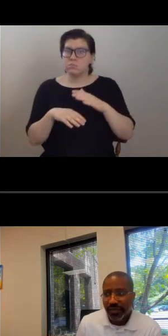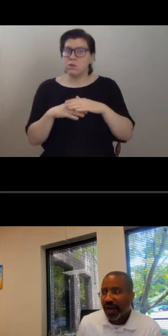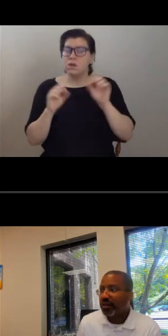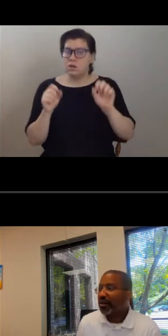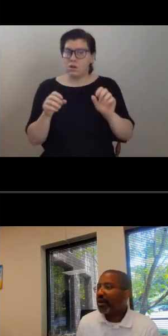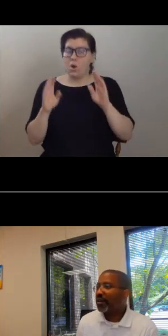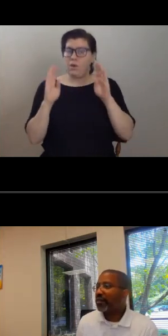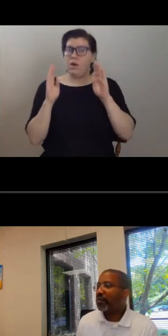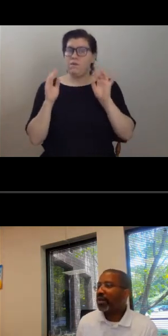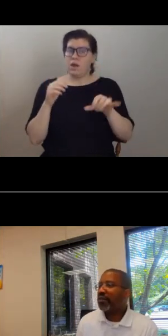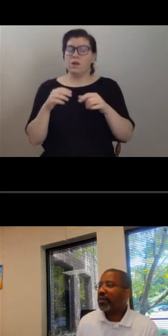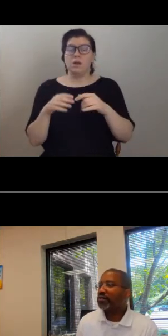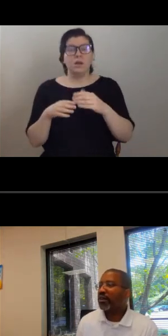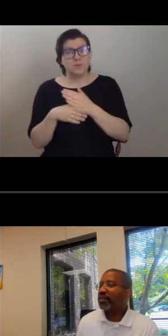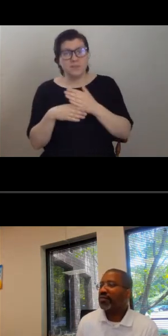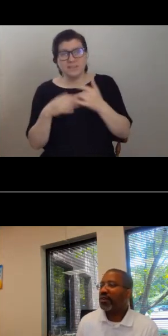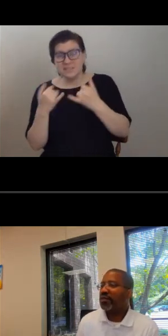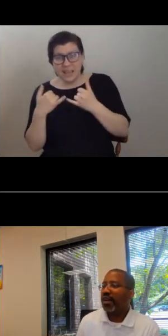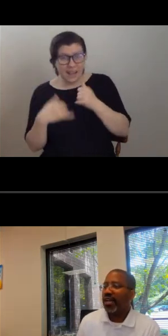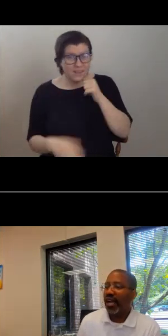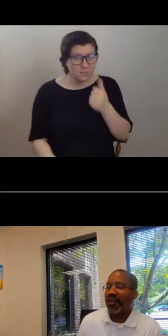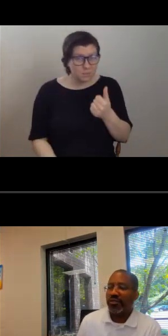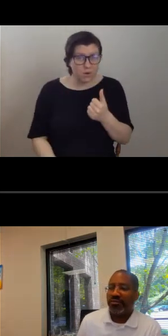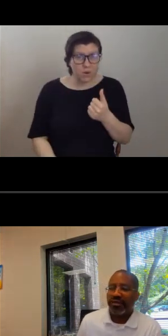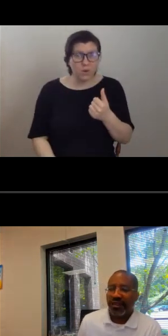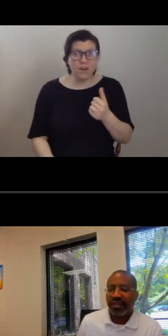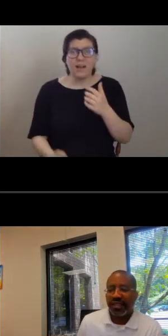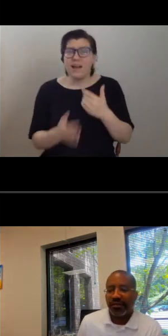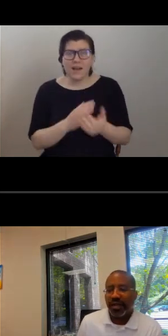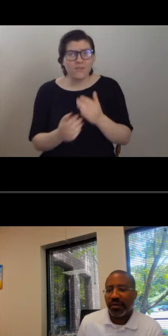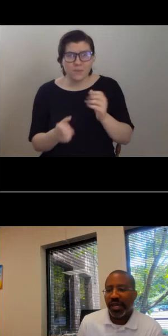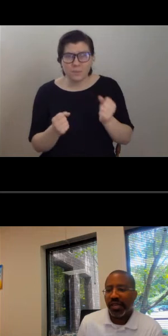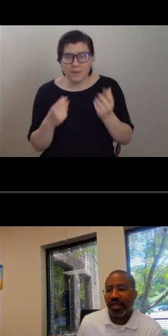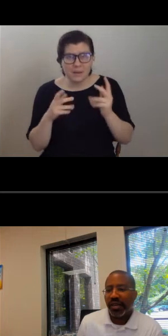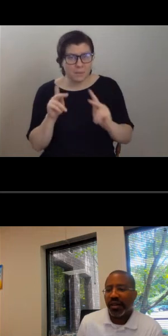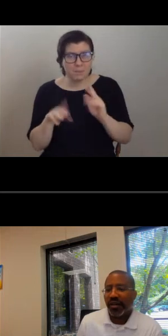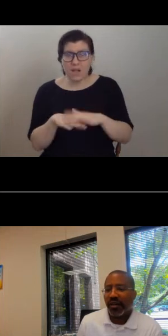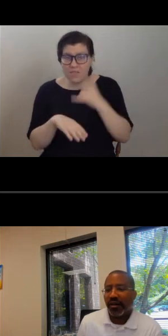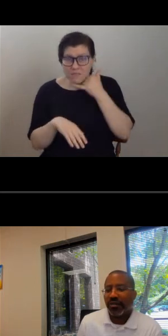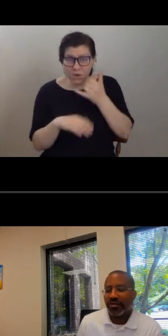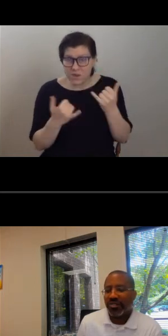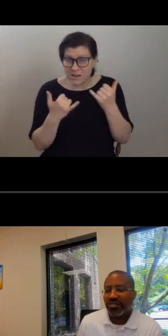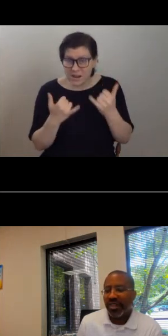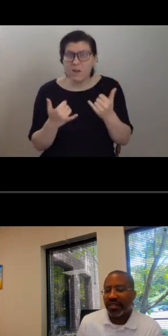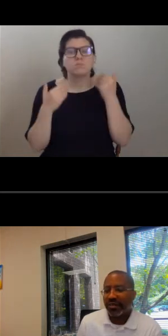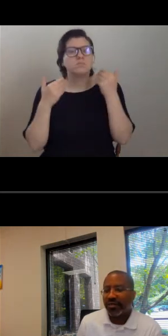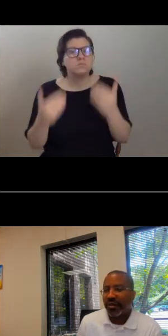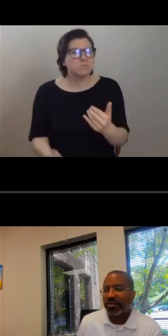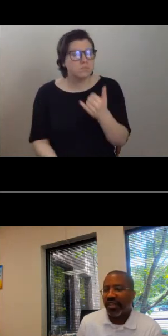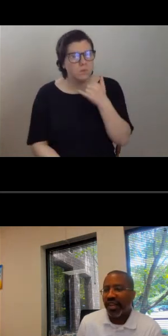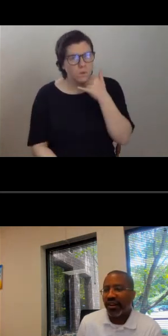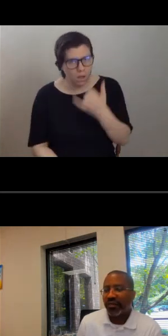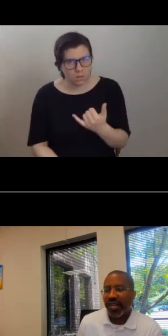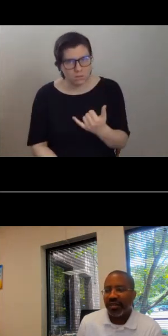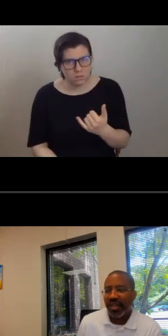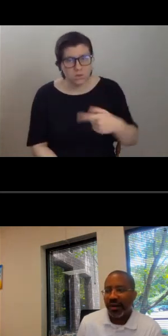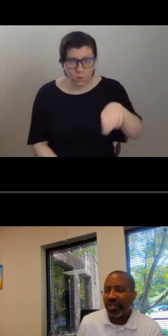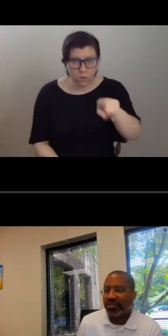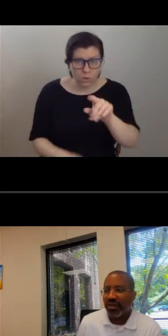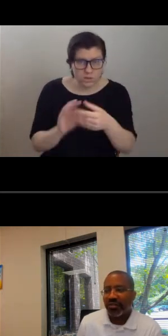today and tomorrow, however many folks are on the phone right now, you definitely want to make a call. So just jot those numbers